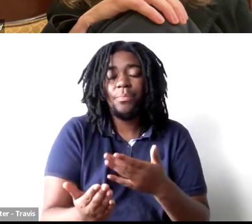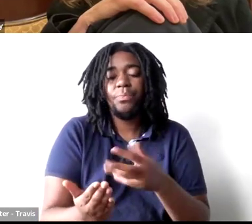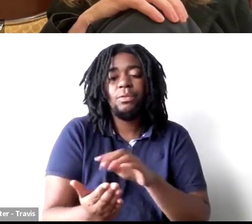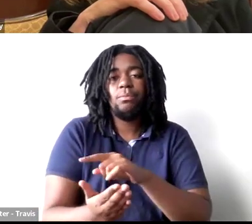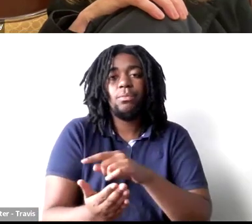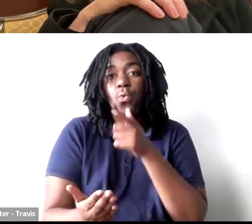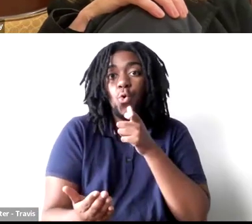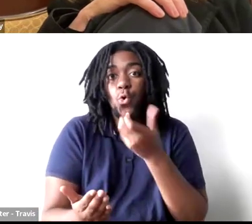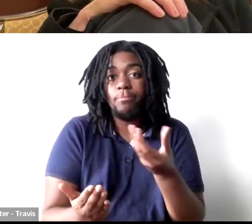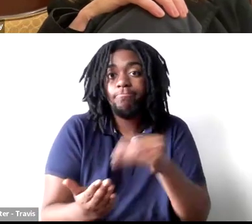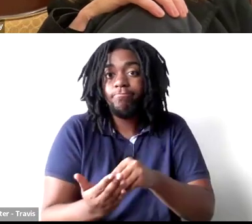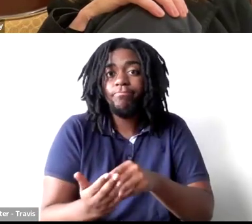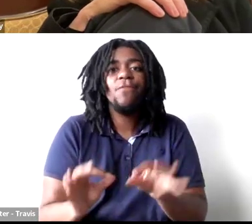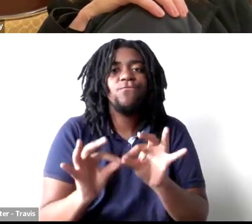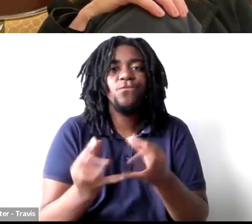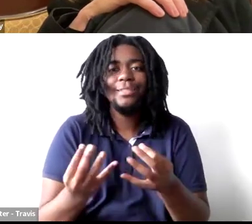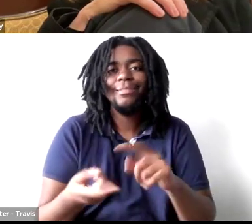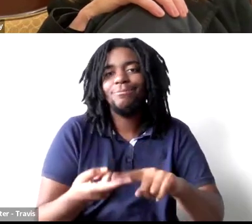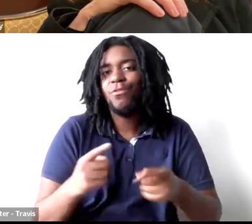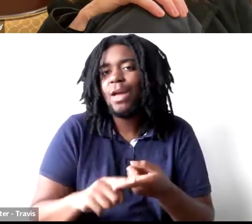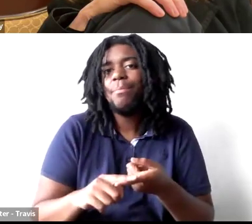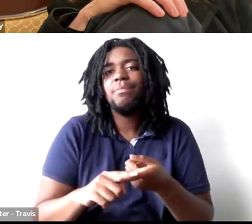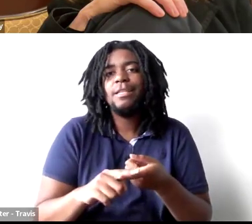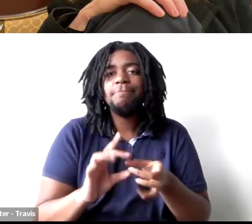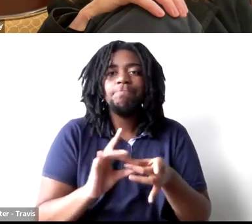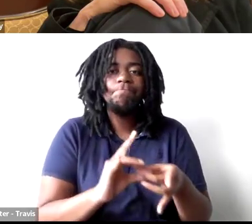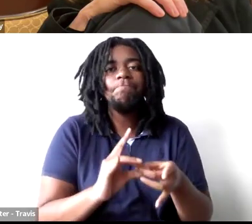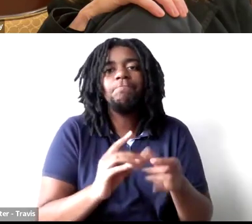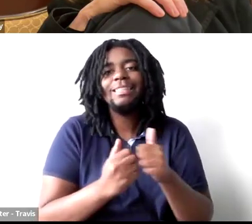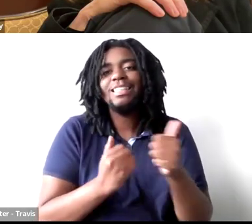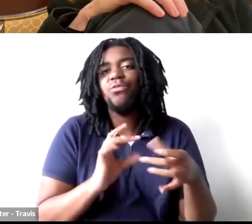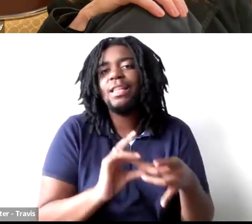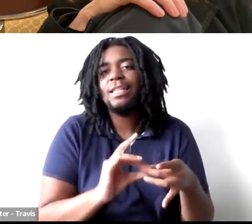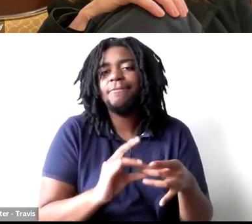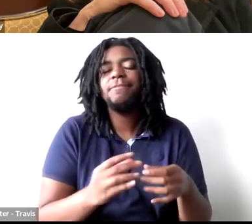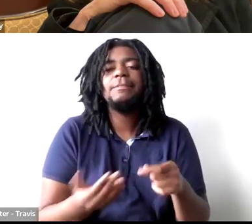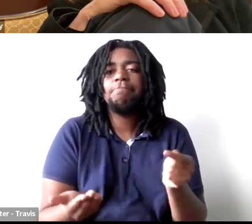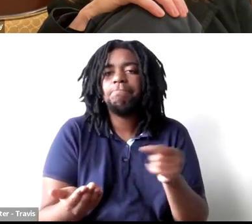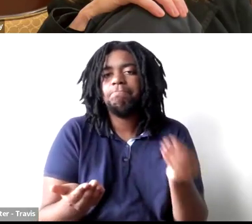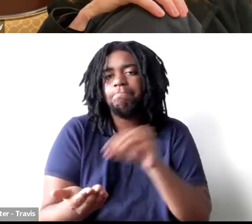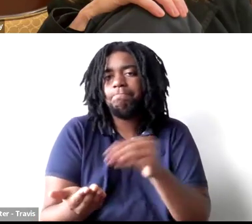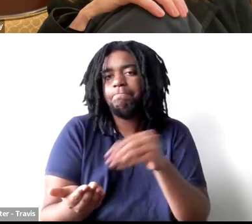relatives, family relatives, more distant relatives. Got it.